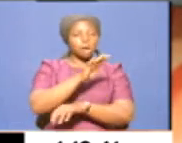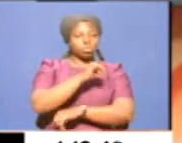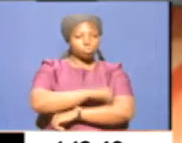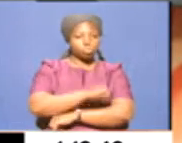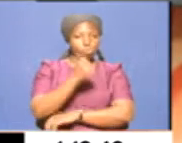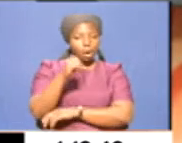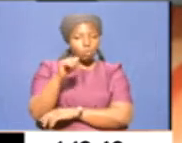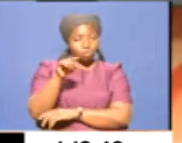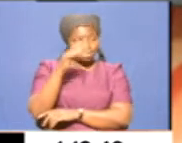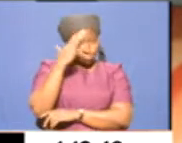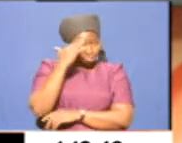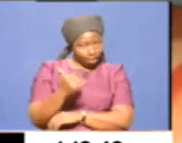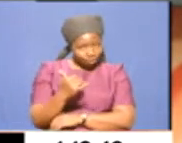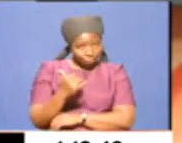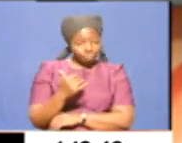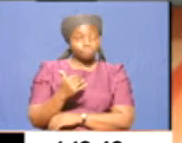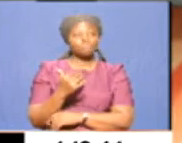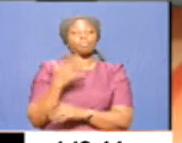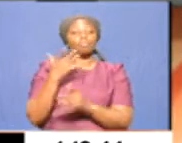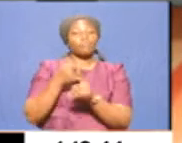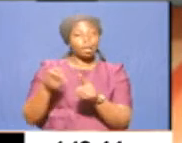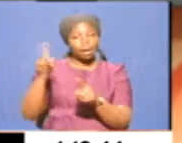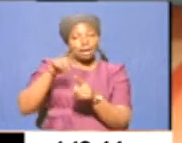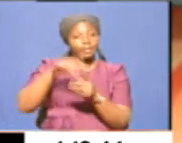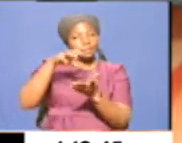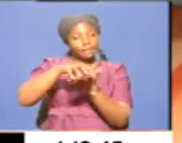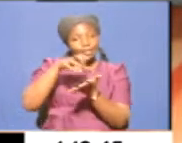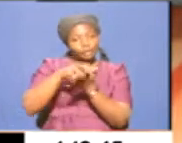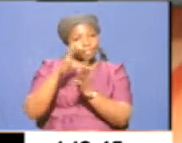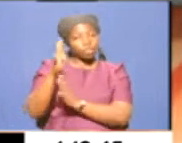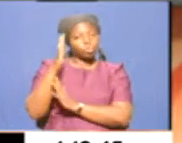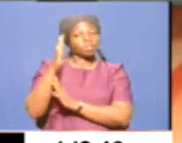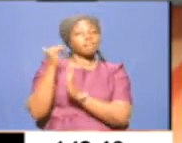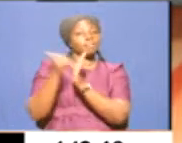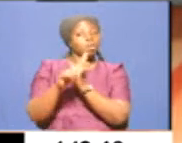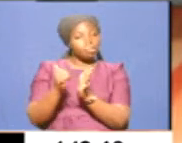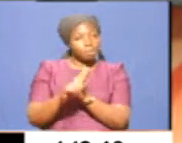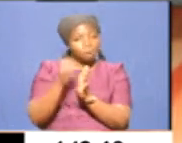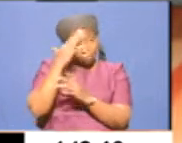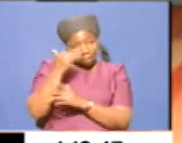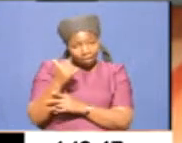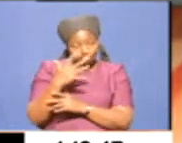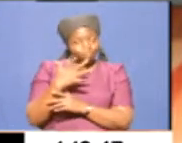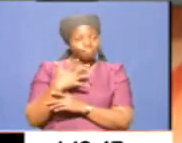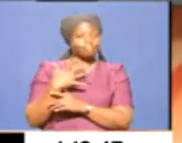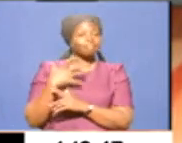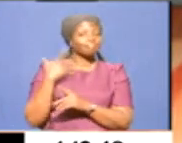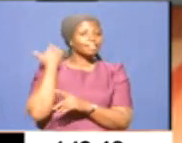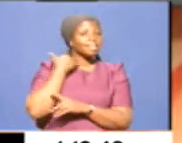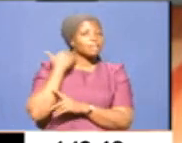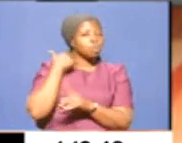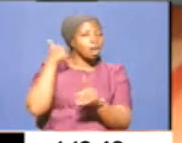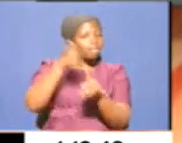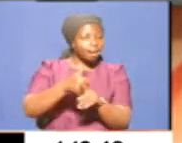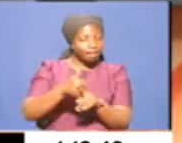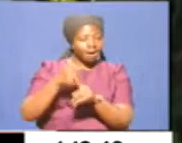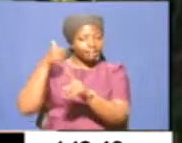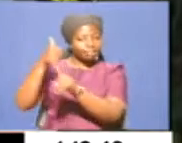as a result of escalating cases of insecurity occasioned by banditry attacks which have left the residents scared.